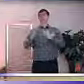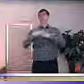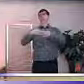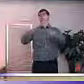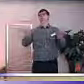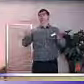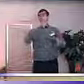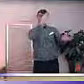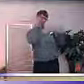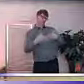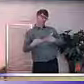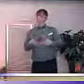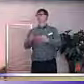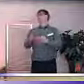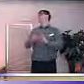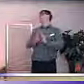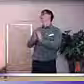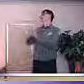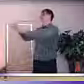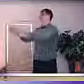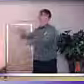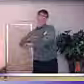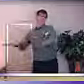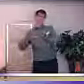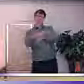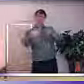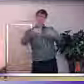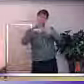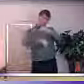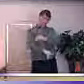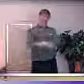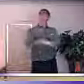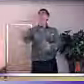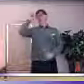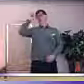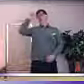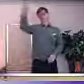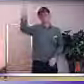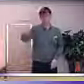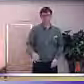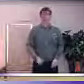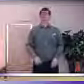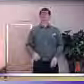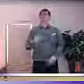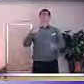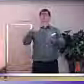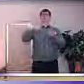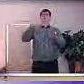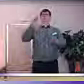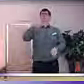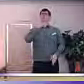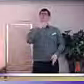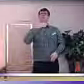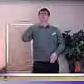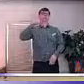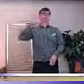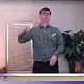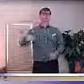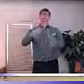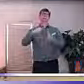receiving in a way that we have never experienced before, to be present. To